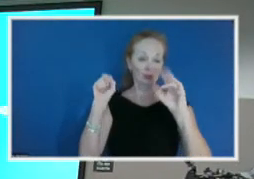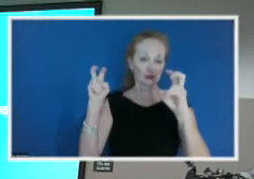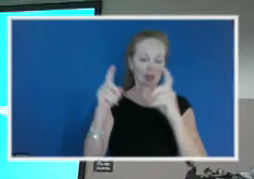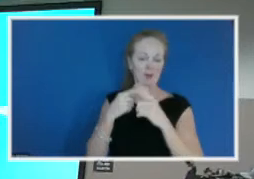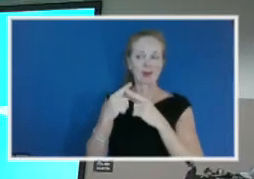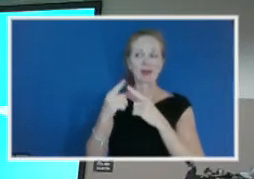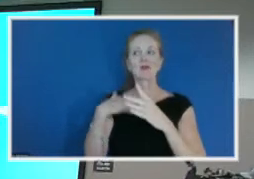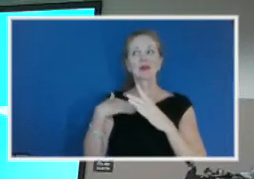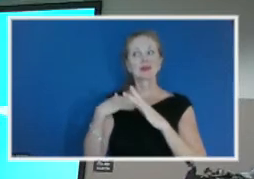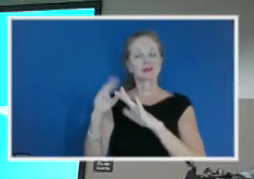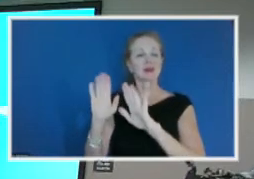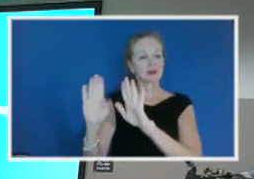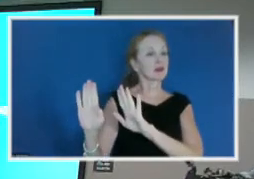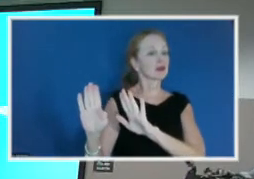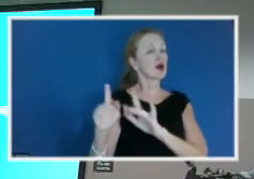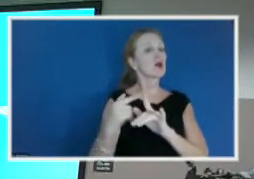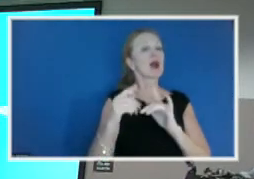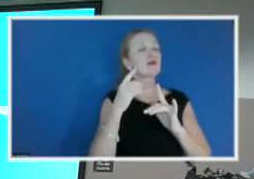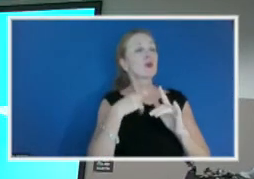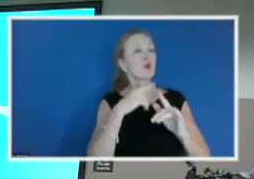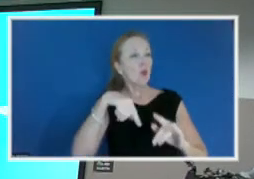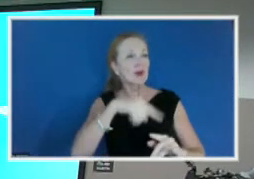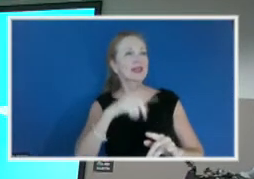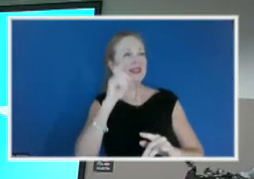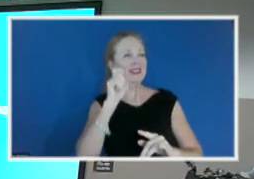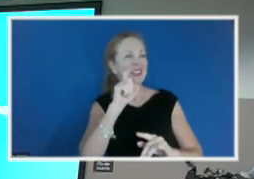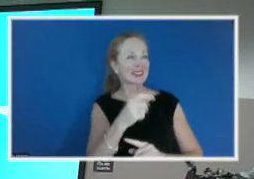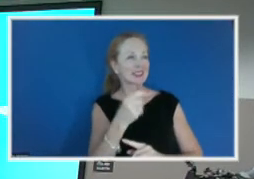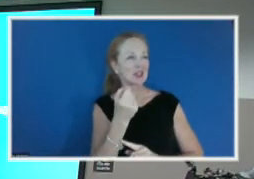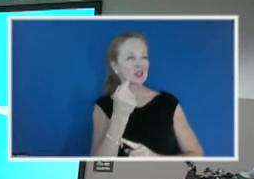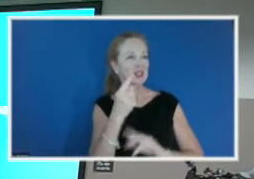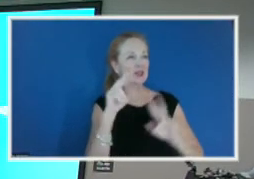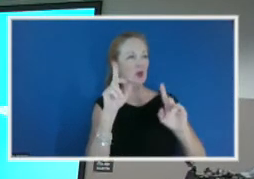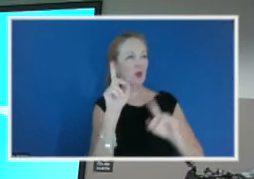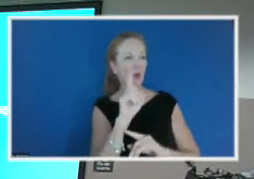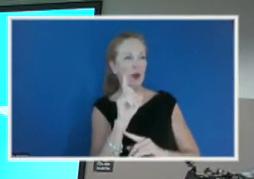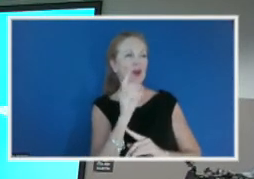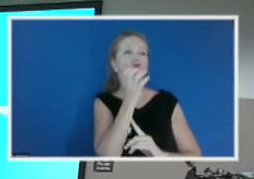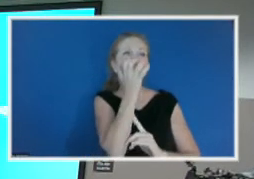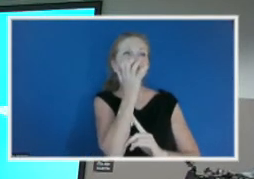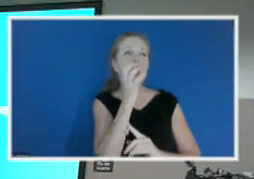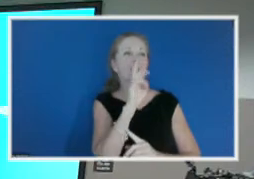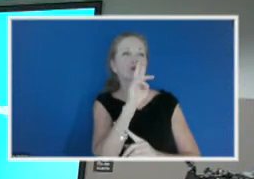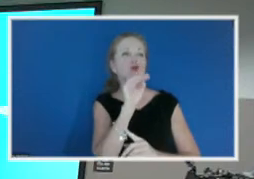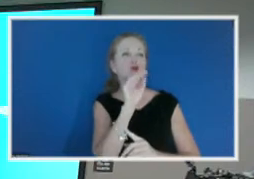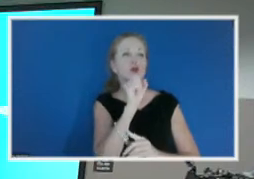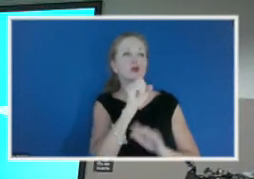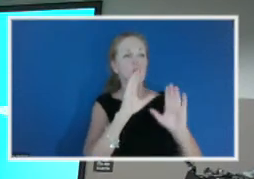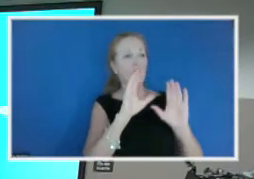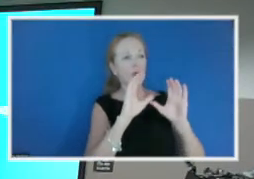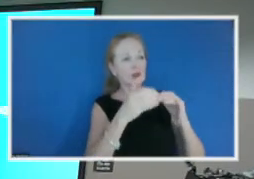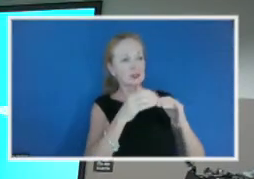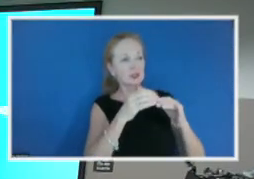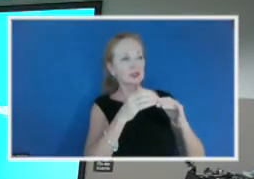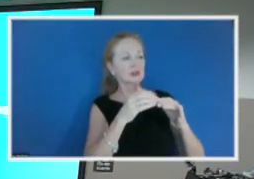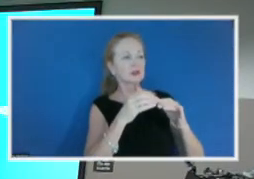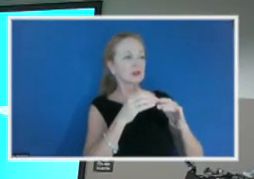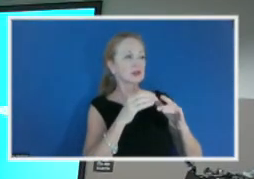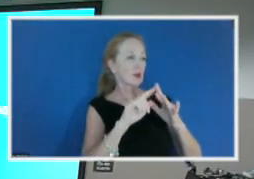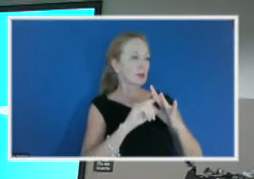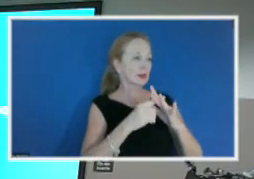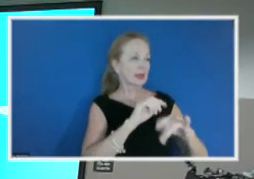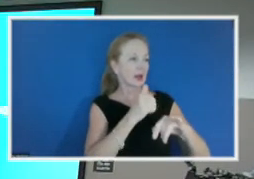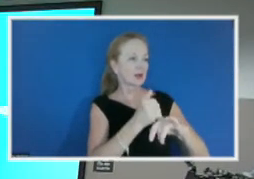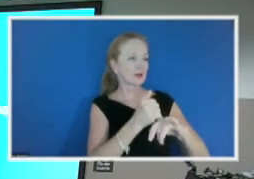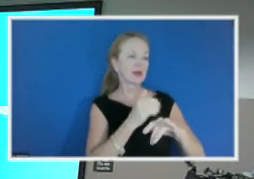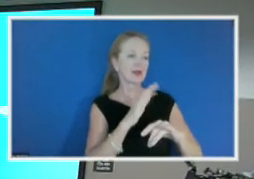where grassroots organizations are and how they all fit in. And I can go on for a long time about nonprofit organizations and